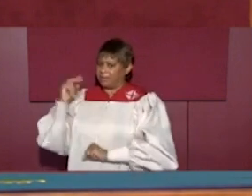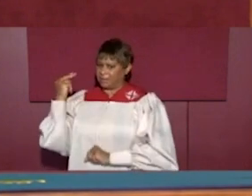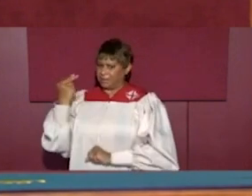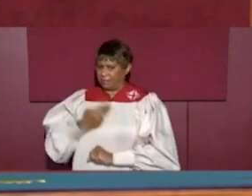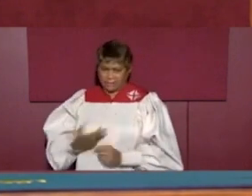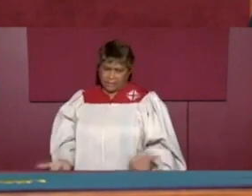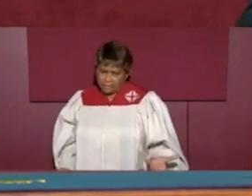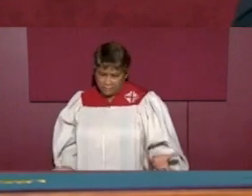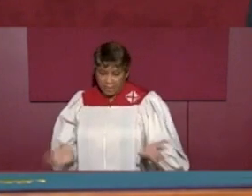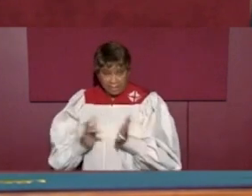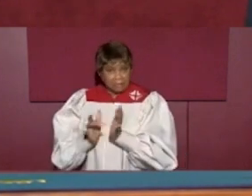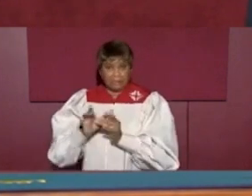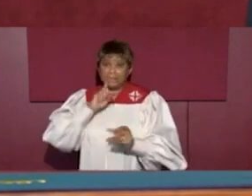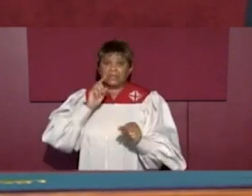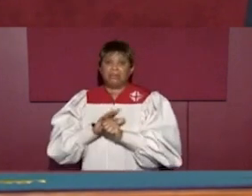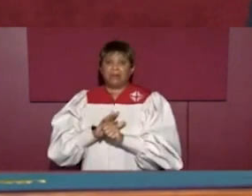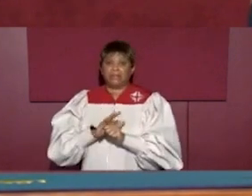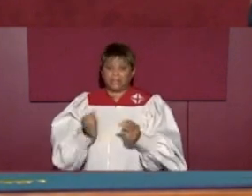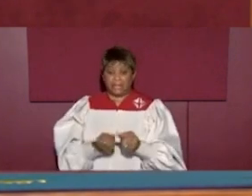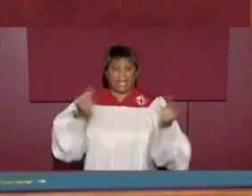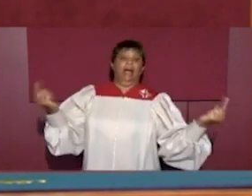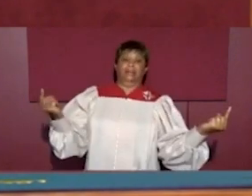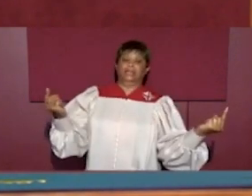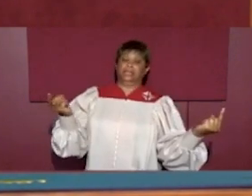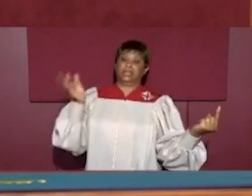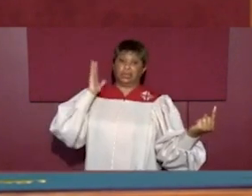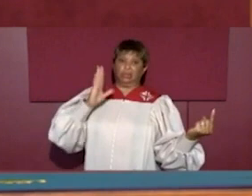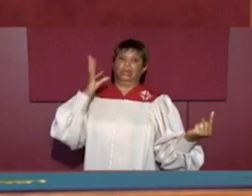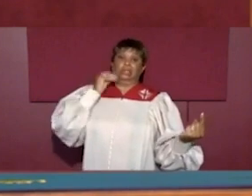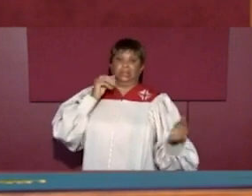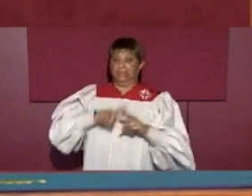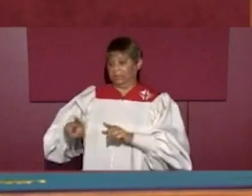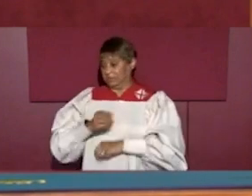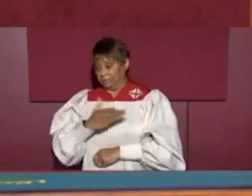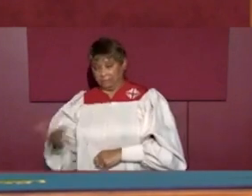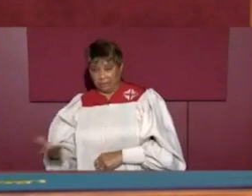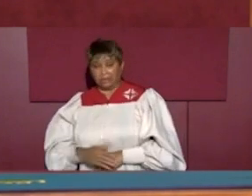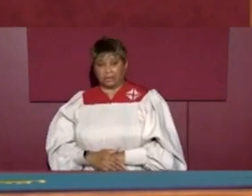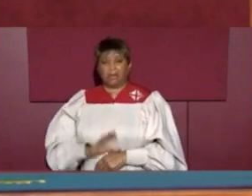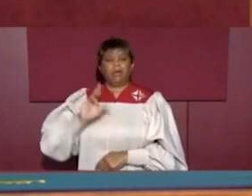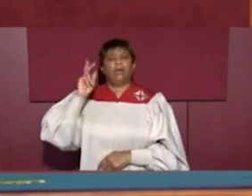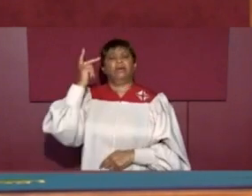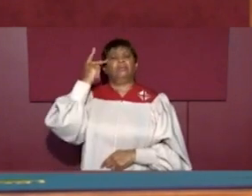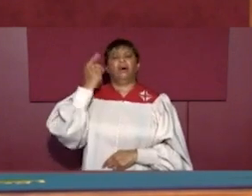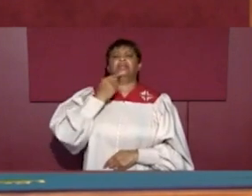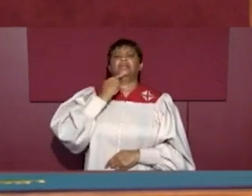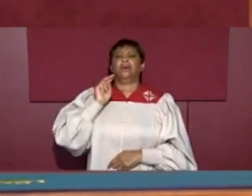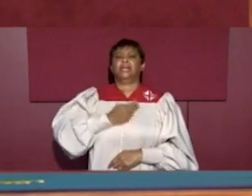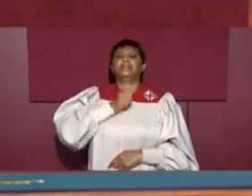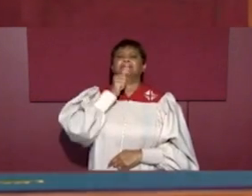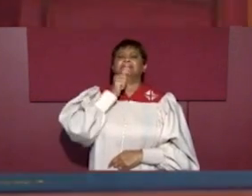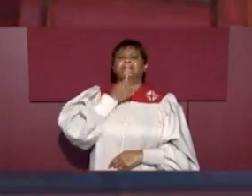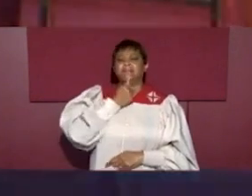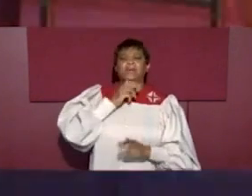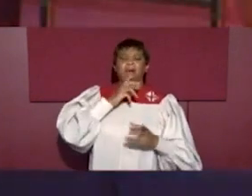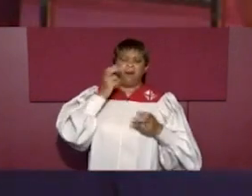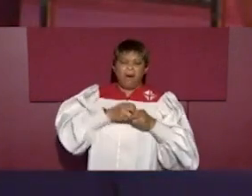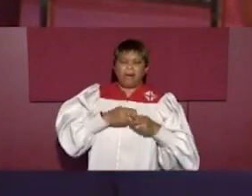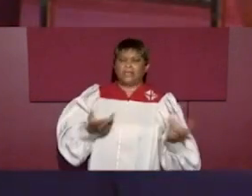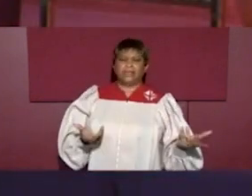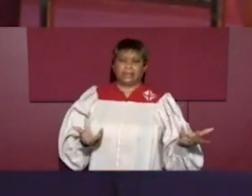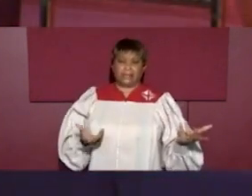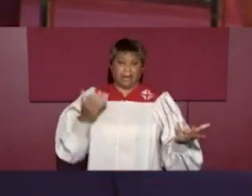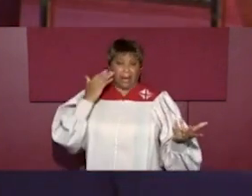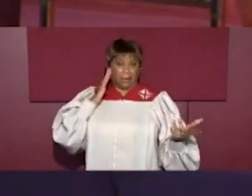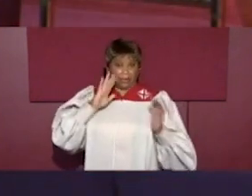As a matter of fact, Jesus promised us just the opposite. He said, you're going to go through things. Paul told us, endure hardness. I don't know how